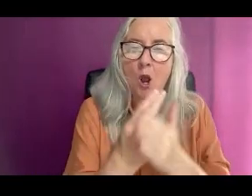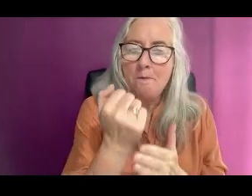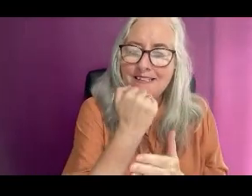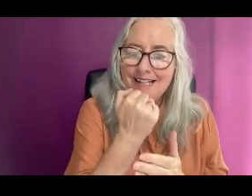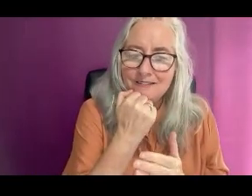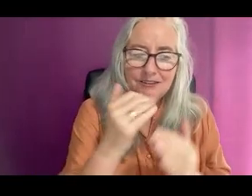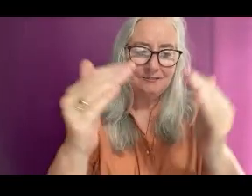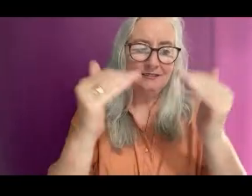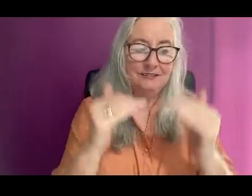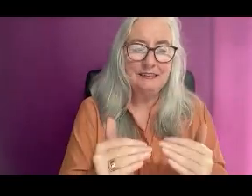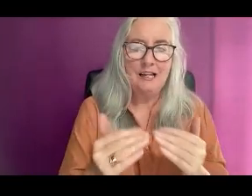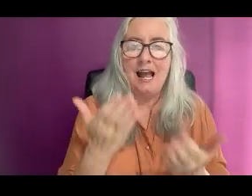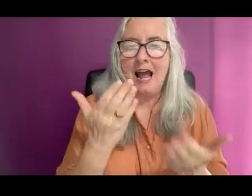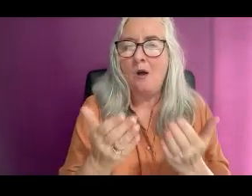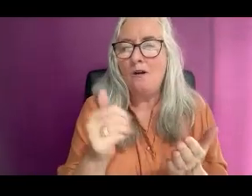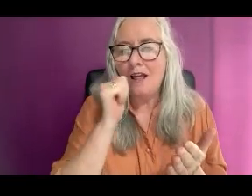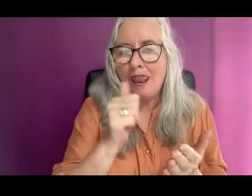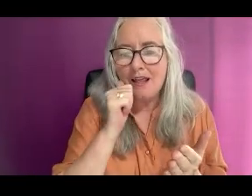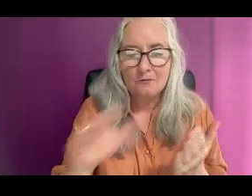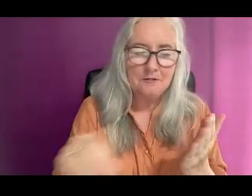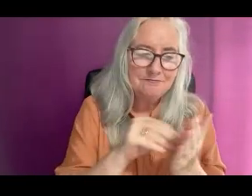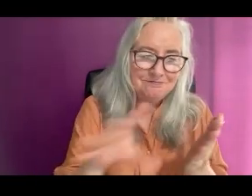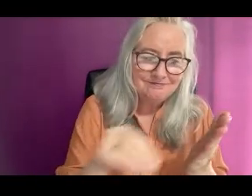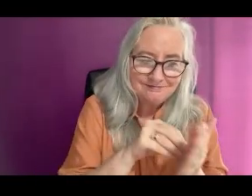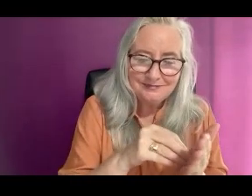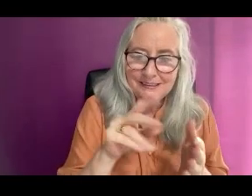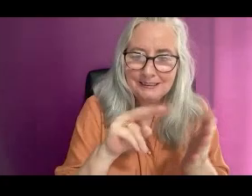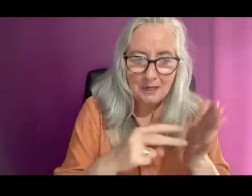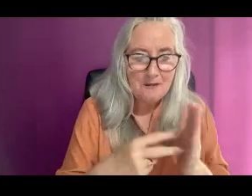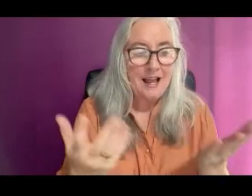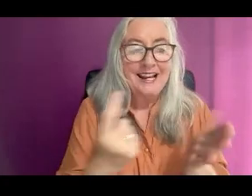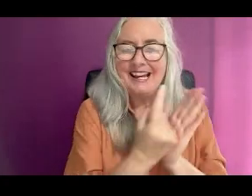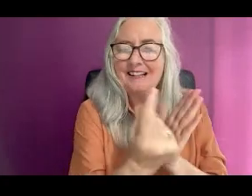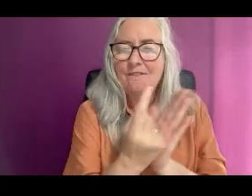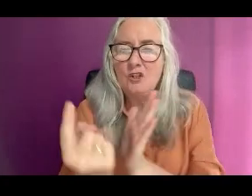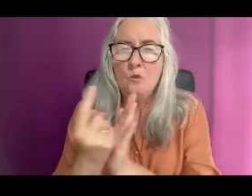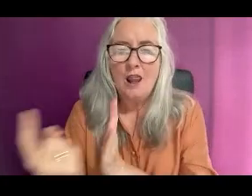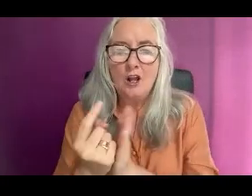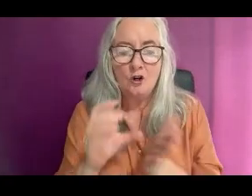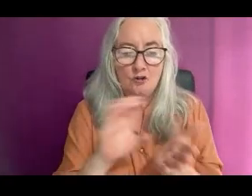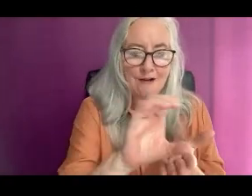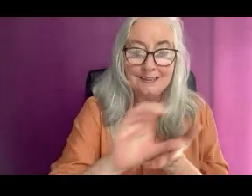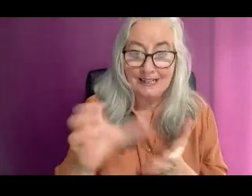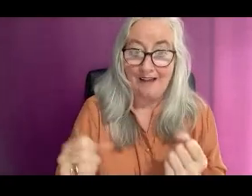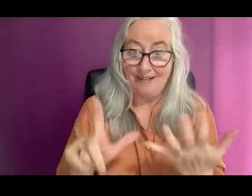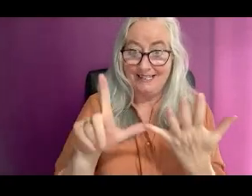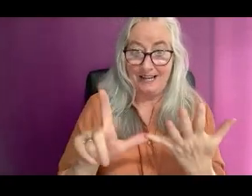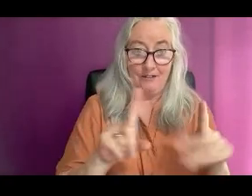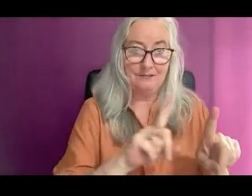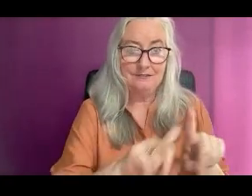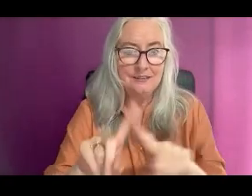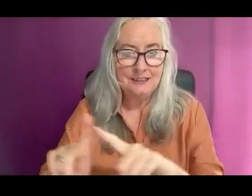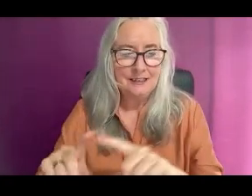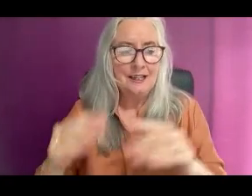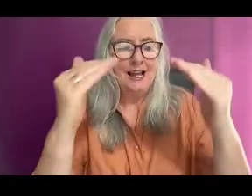then eligibility of the scheme, the individual grants, of which there are 7, and then looking at the